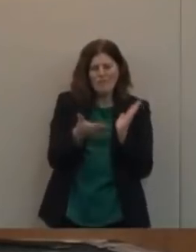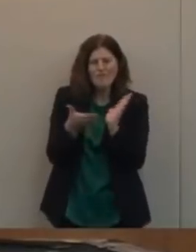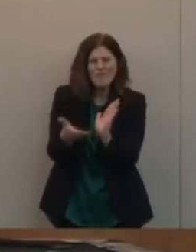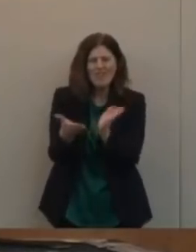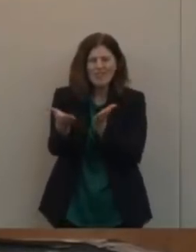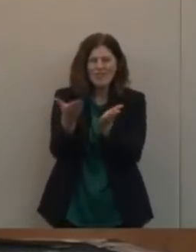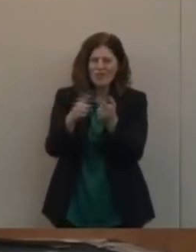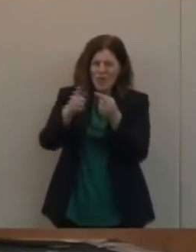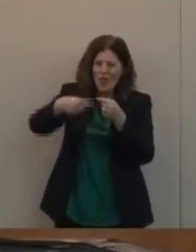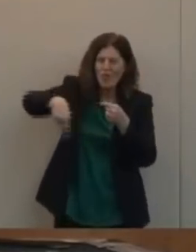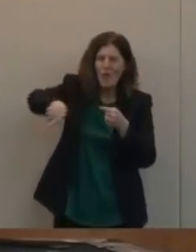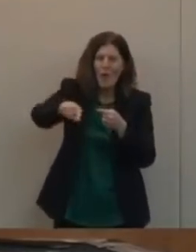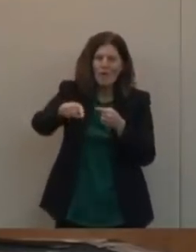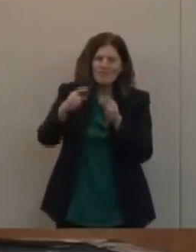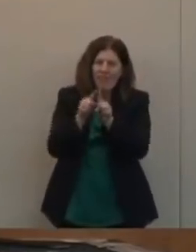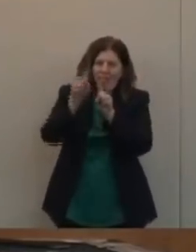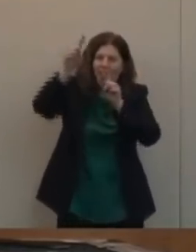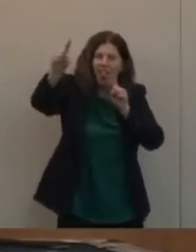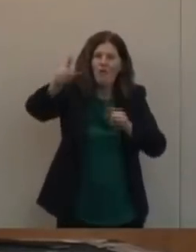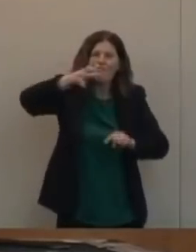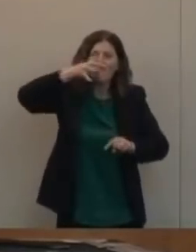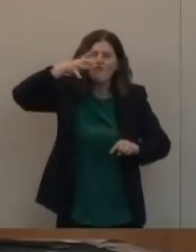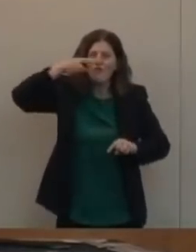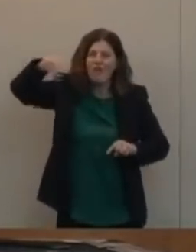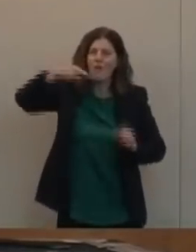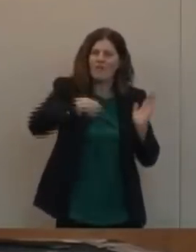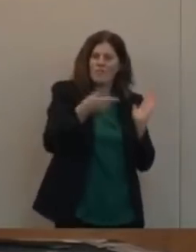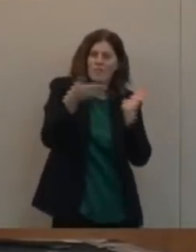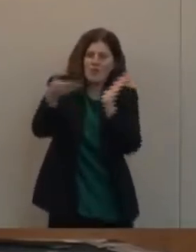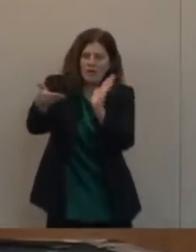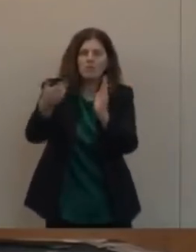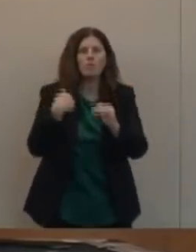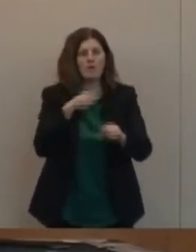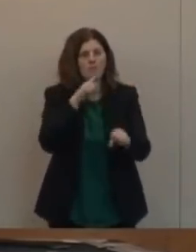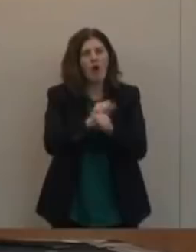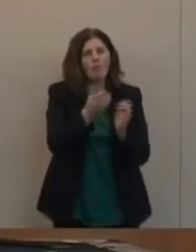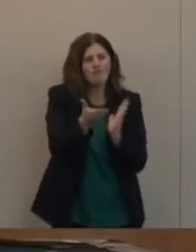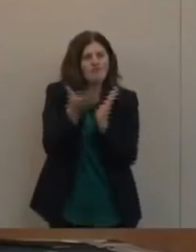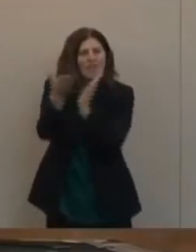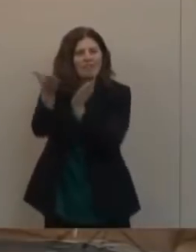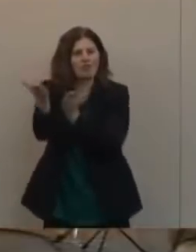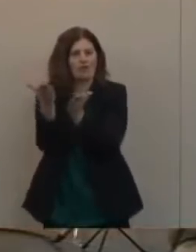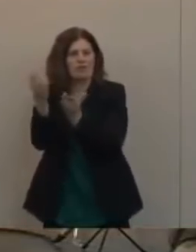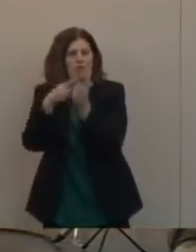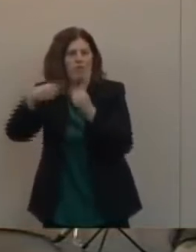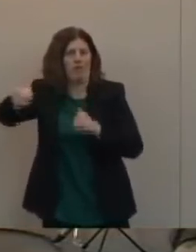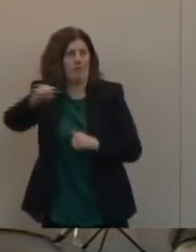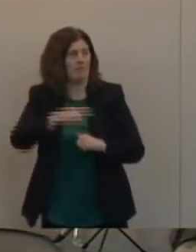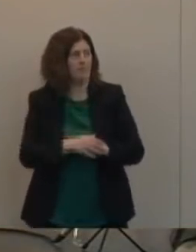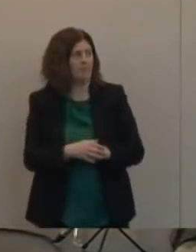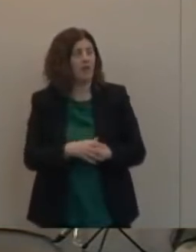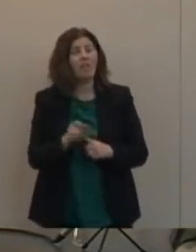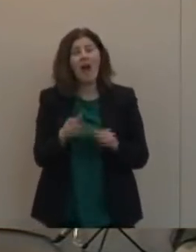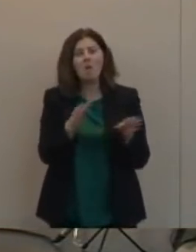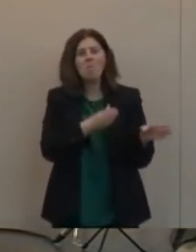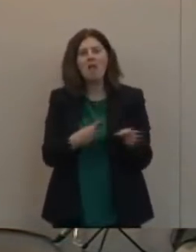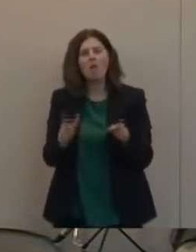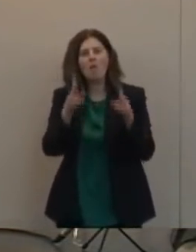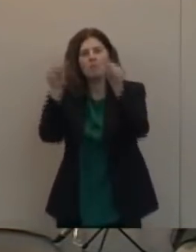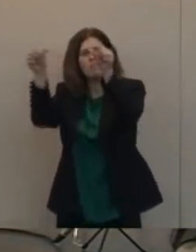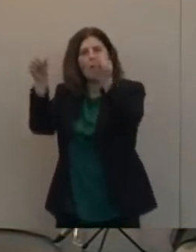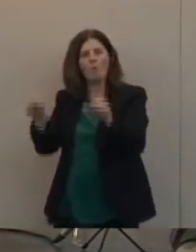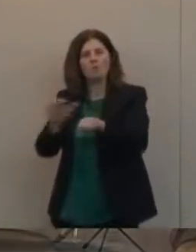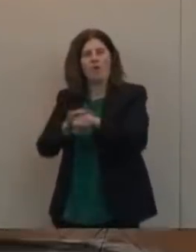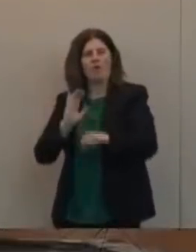services to these remote and rural areas, and we are. And we'll put that plan up on our